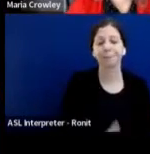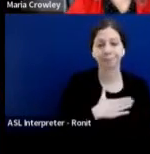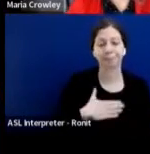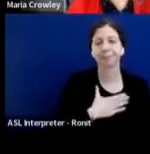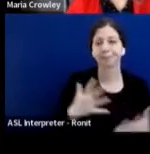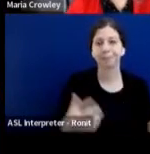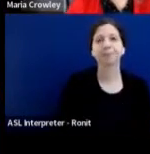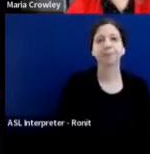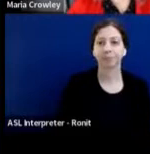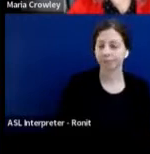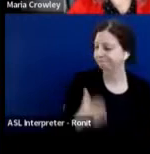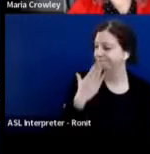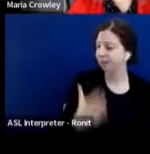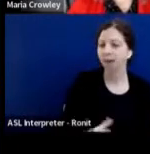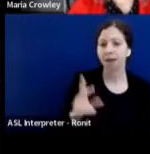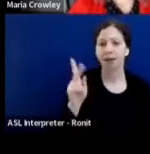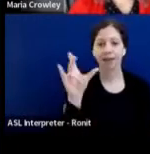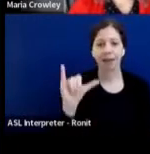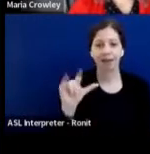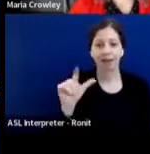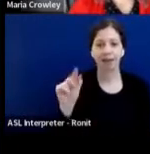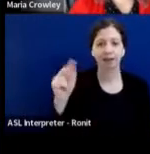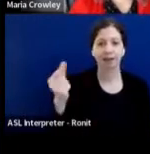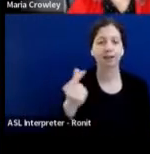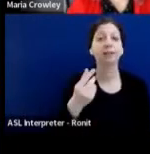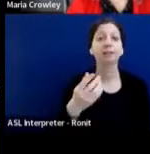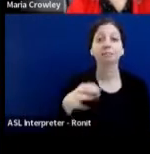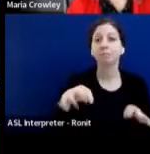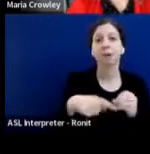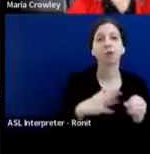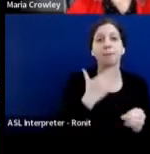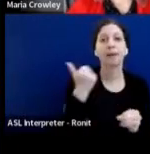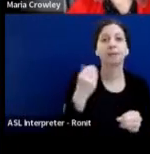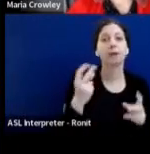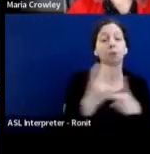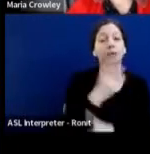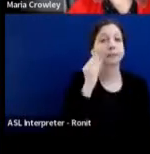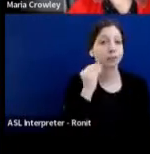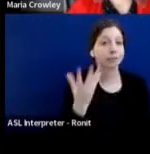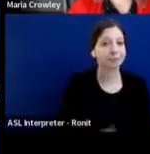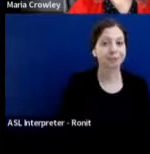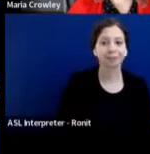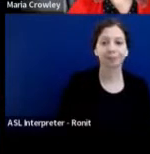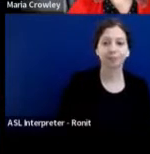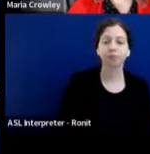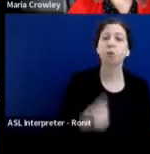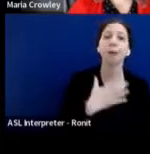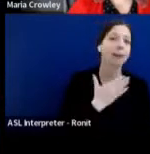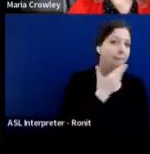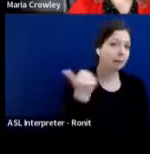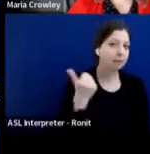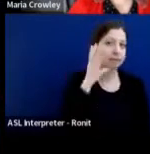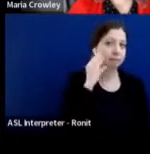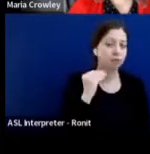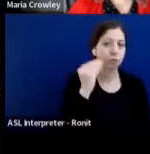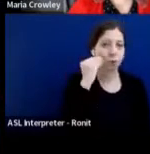you. Kelly Lang, tell us about your best and worst experiences. Well, one of my best experiences was knowing